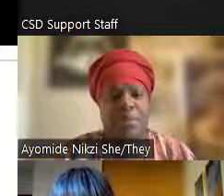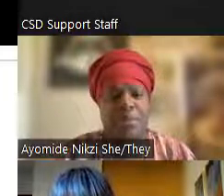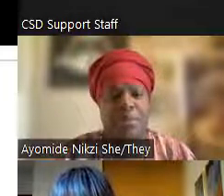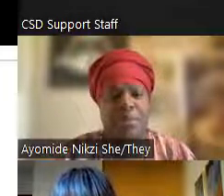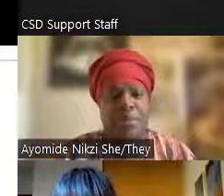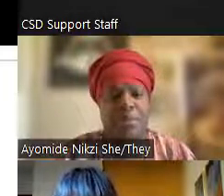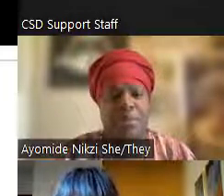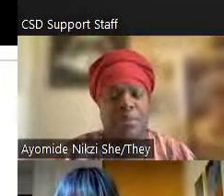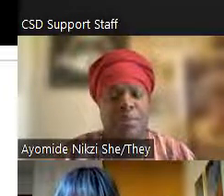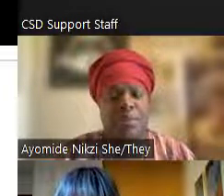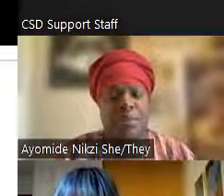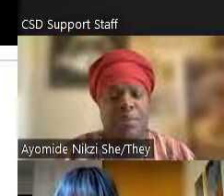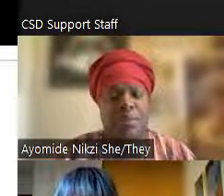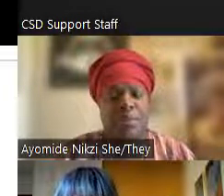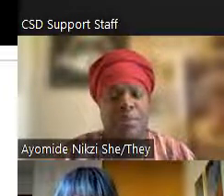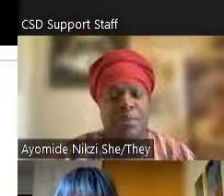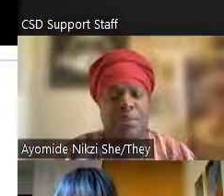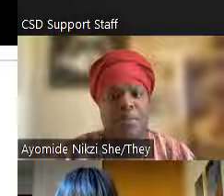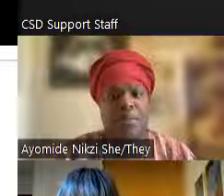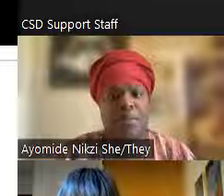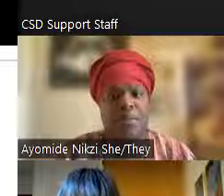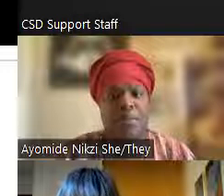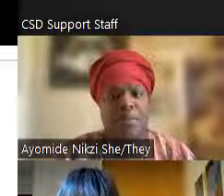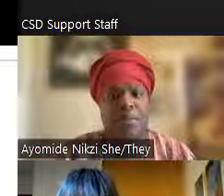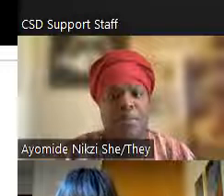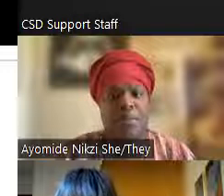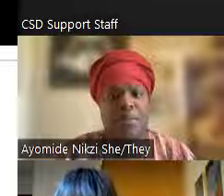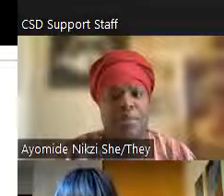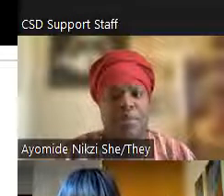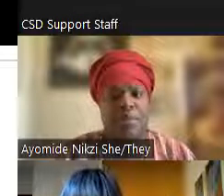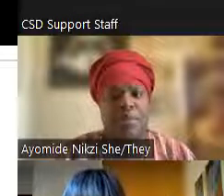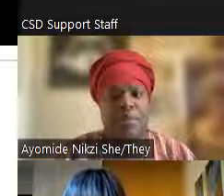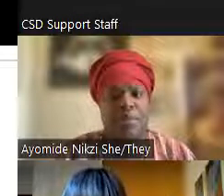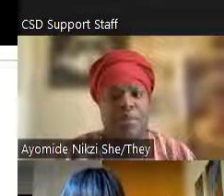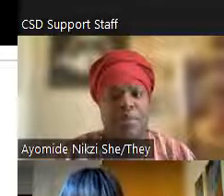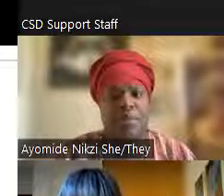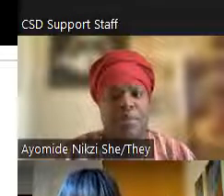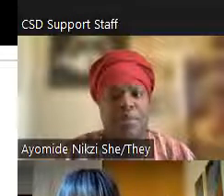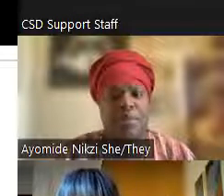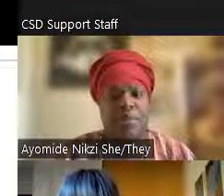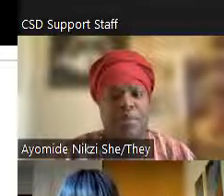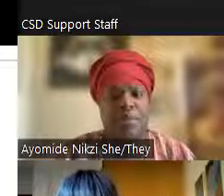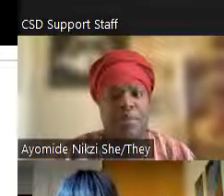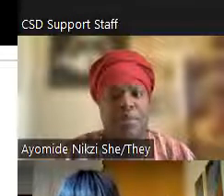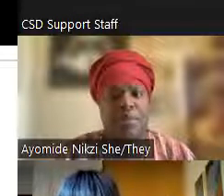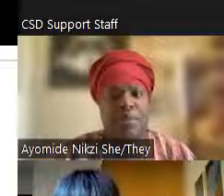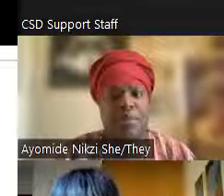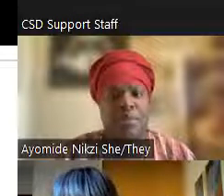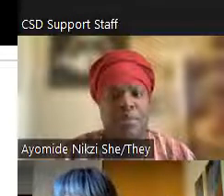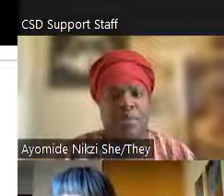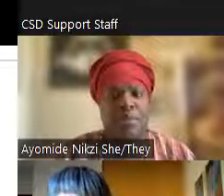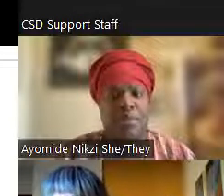make edits and suggestions. So we're not going to revisit areas that we previously agreed upon, unless you have a new